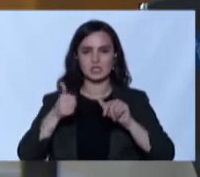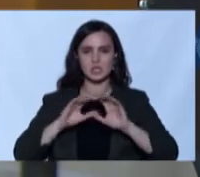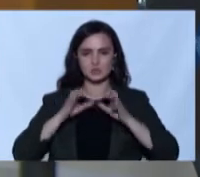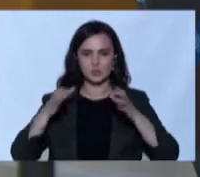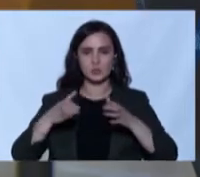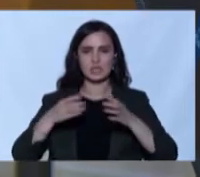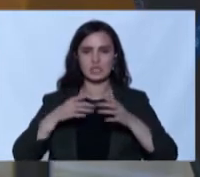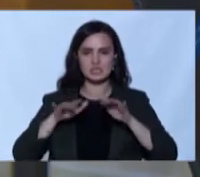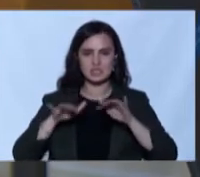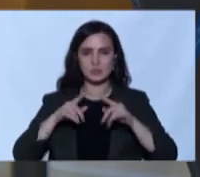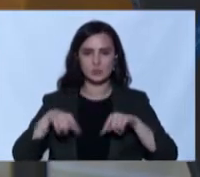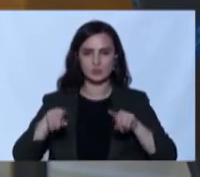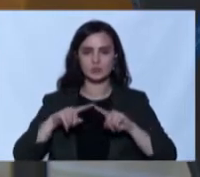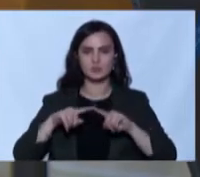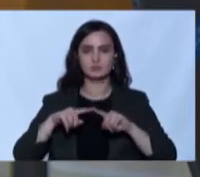and well